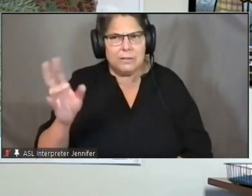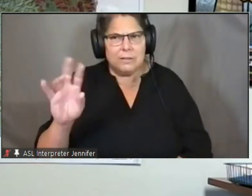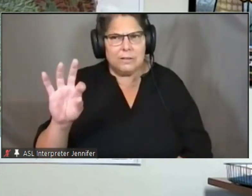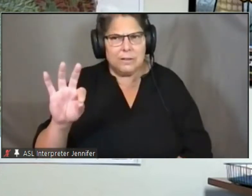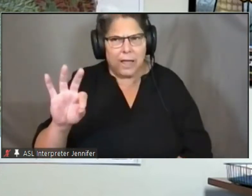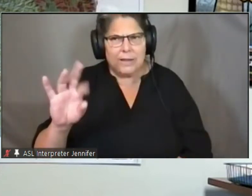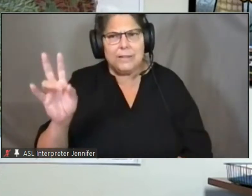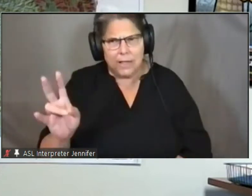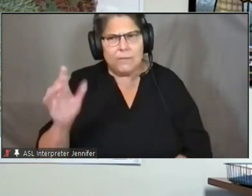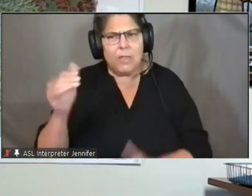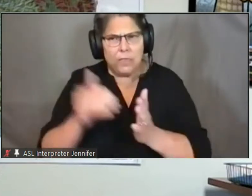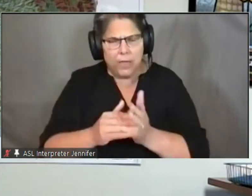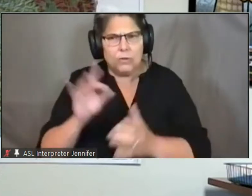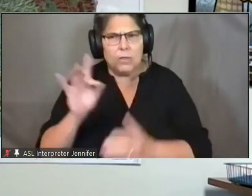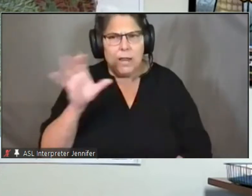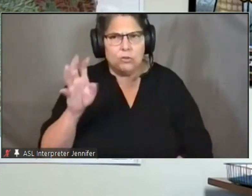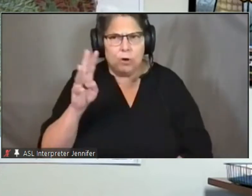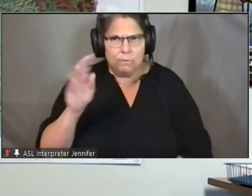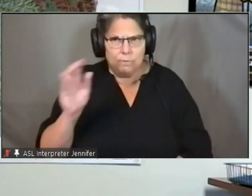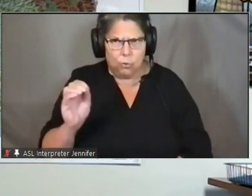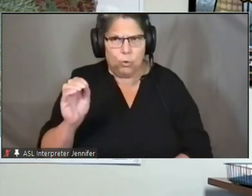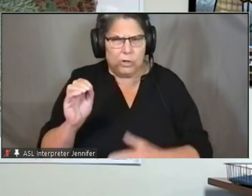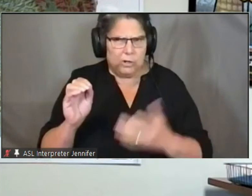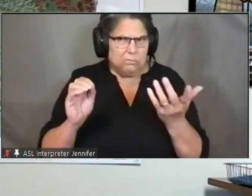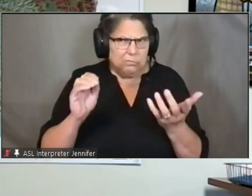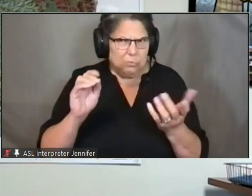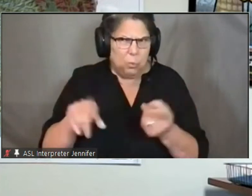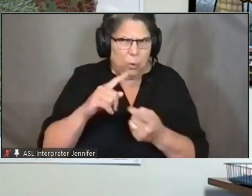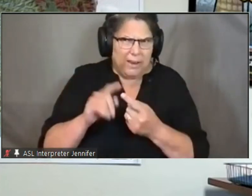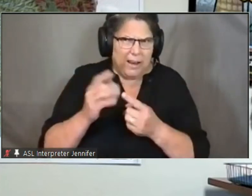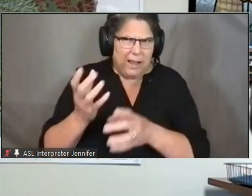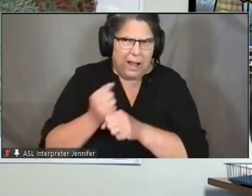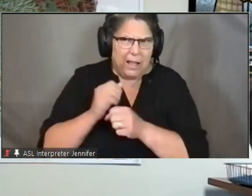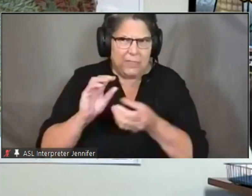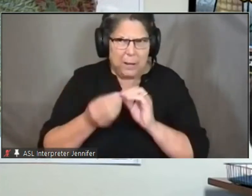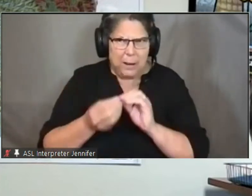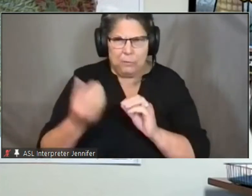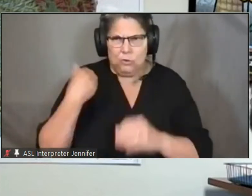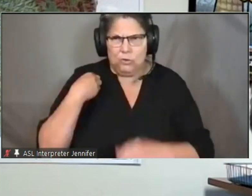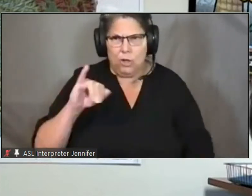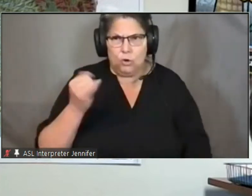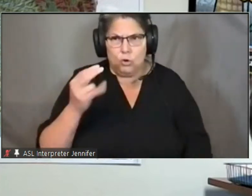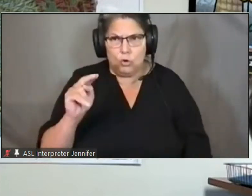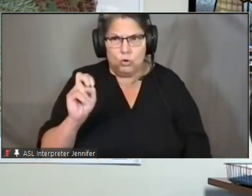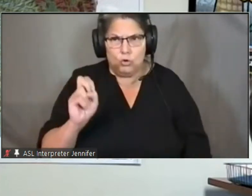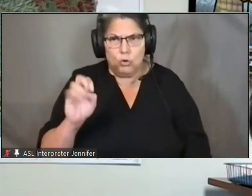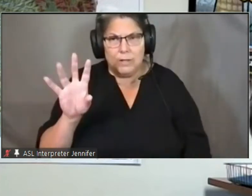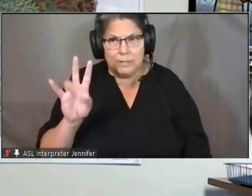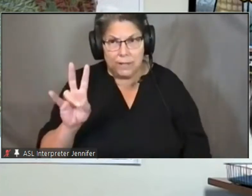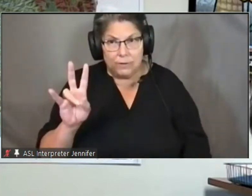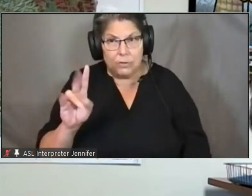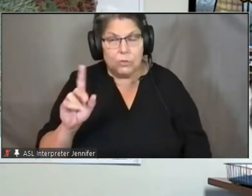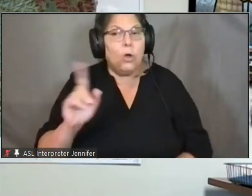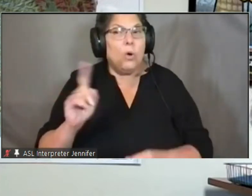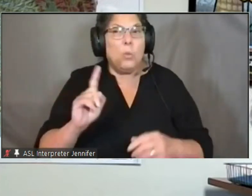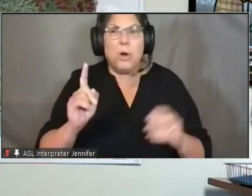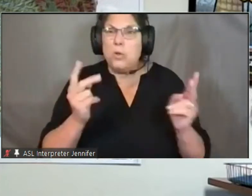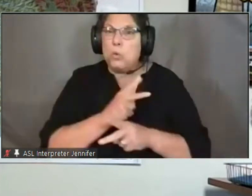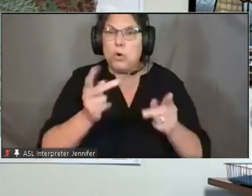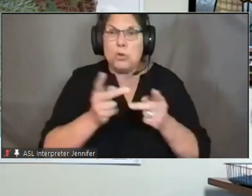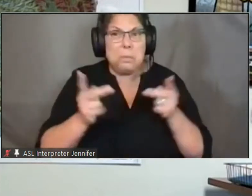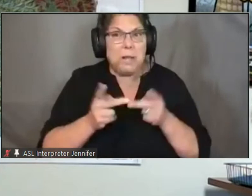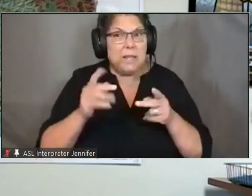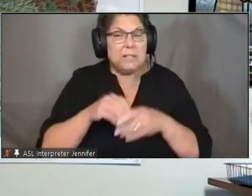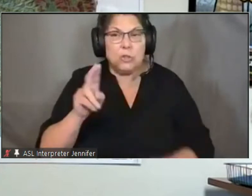597,840 at the time that I pulled the data, which was June 7th. Hotspots in the United States seem to be